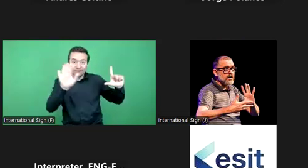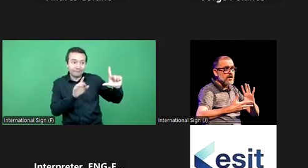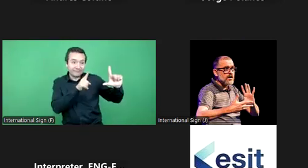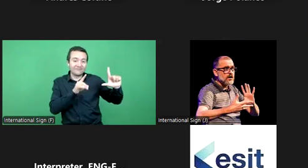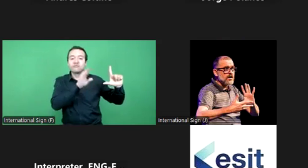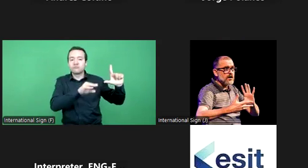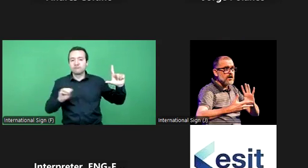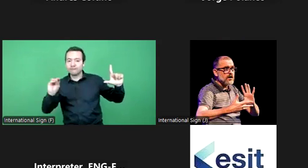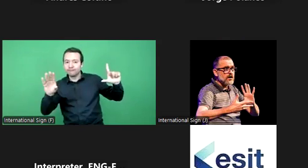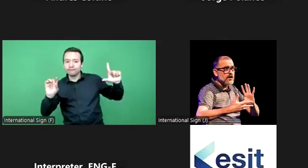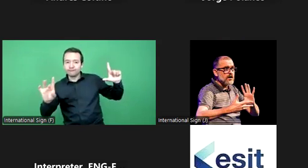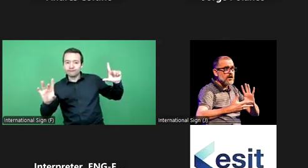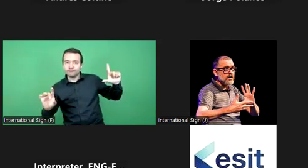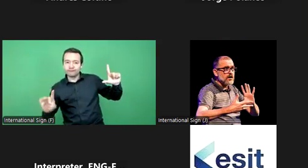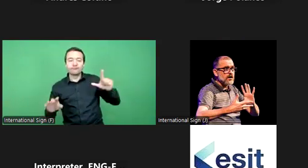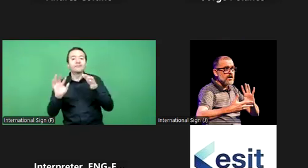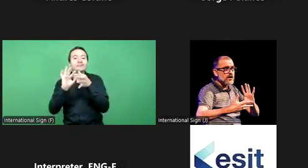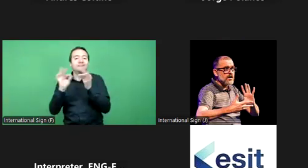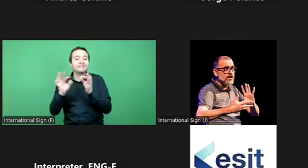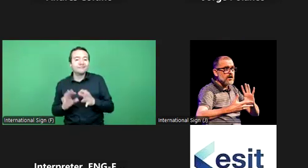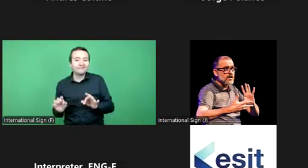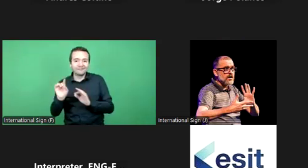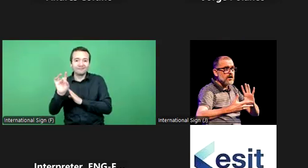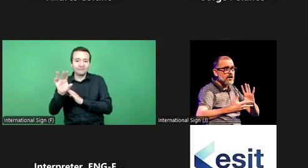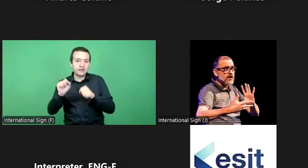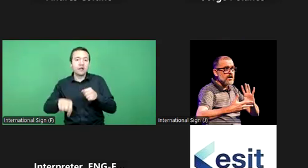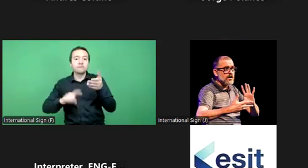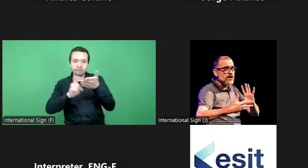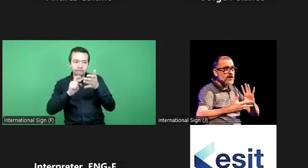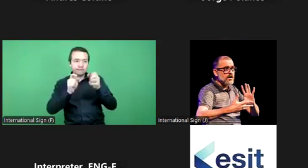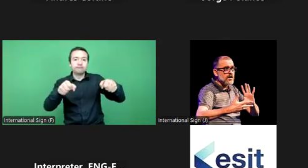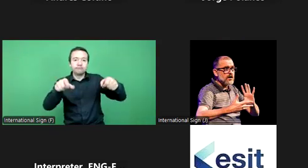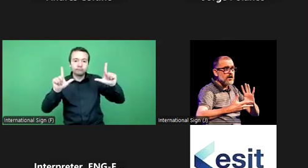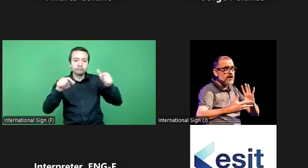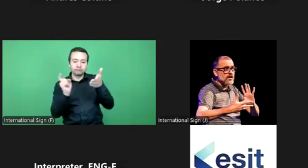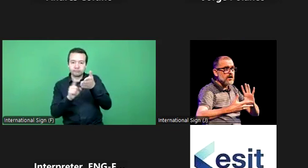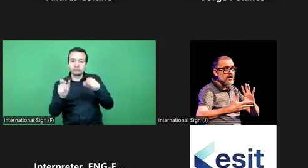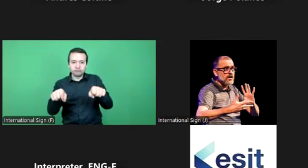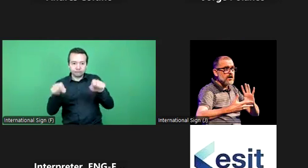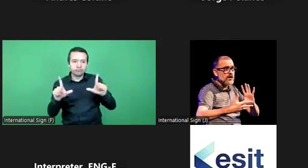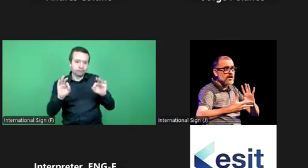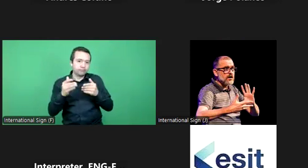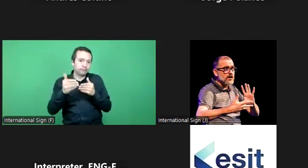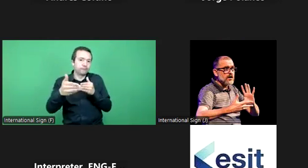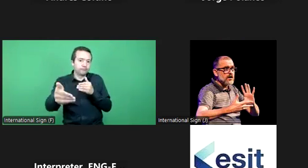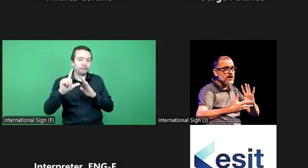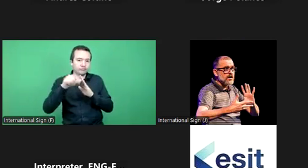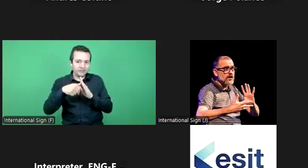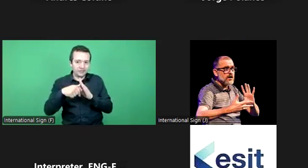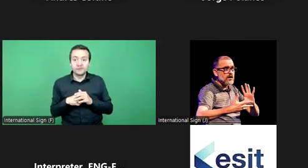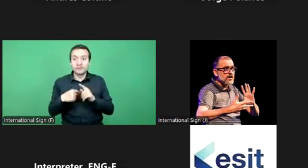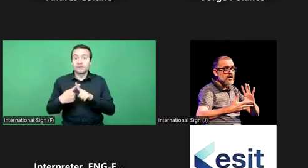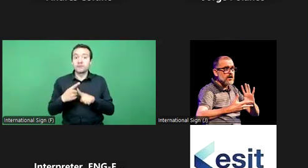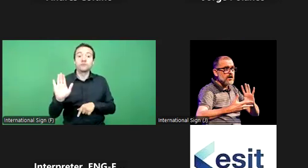them later and share them with your teams and other networks. So now we'll move to the discussion